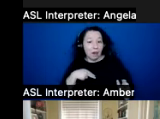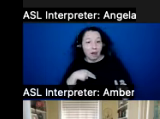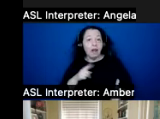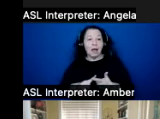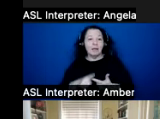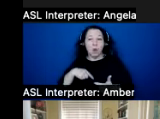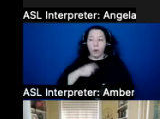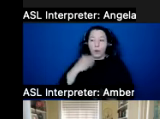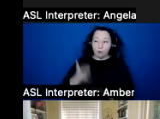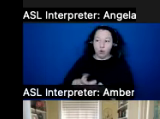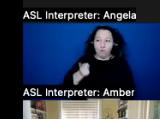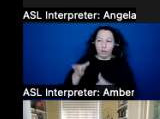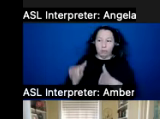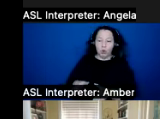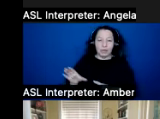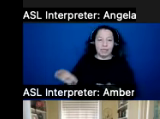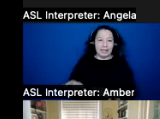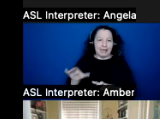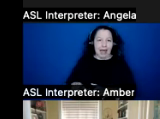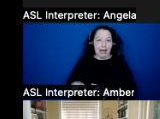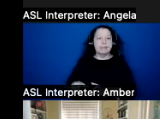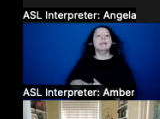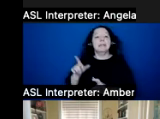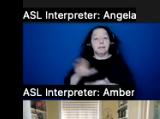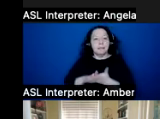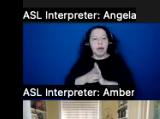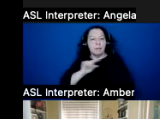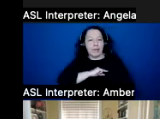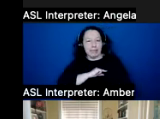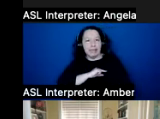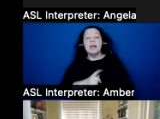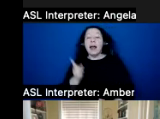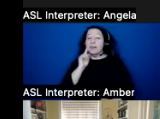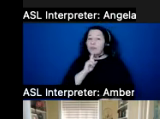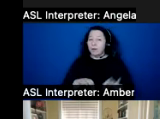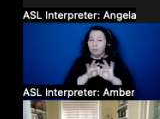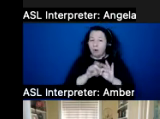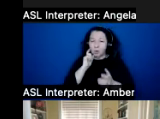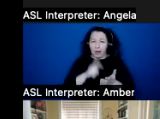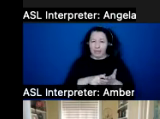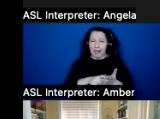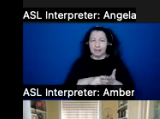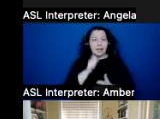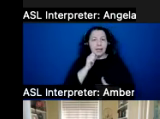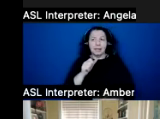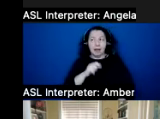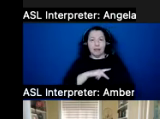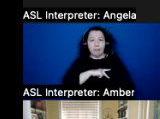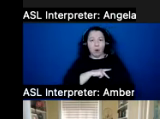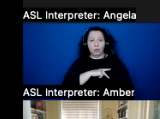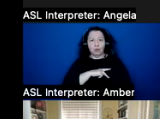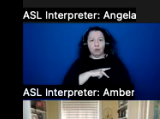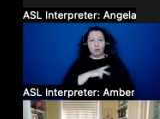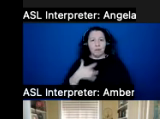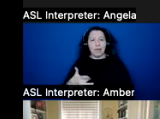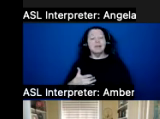our worlds butt up against each other. And I think it's just important to recognize that it's nothing personal, usually.